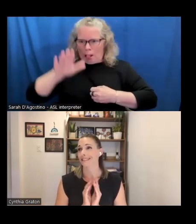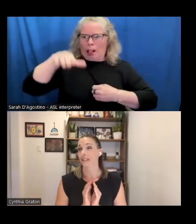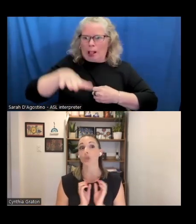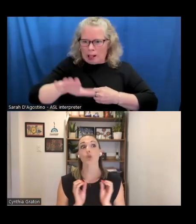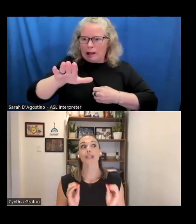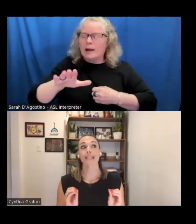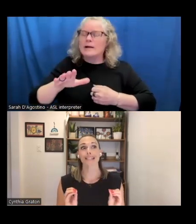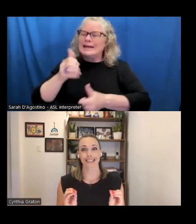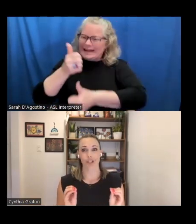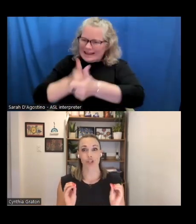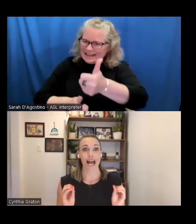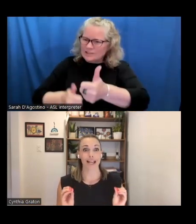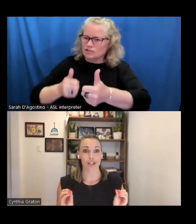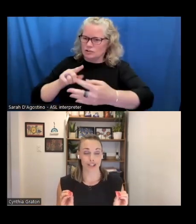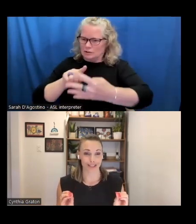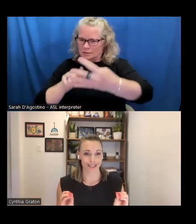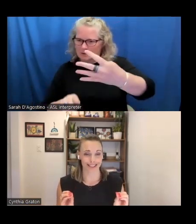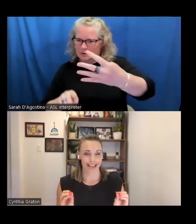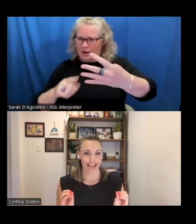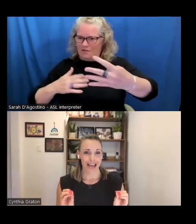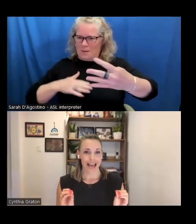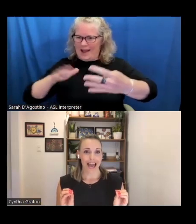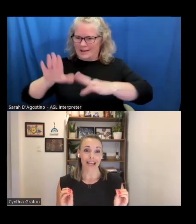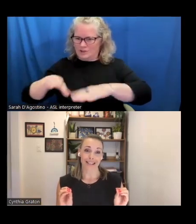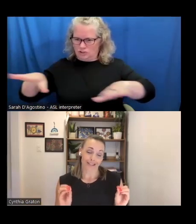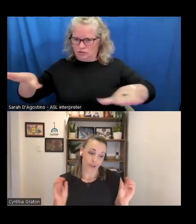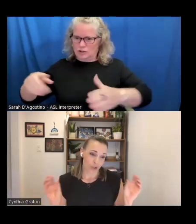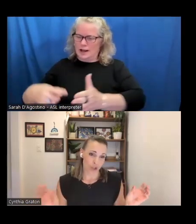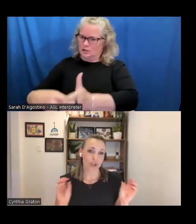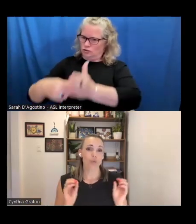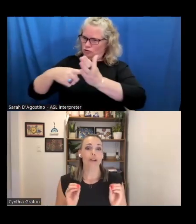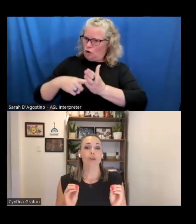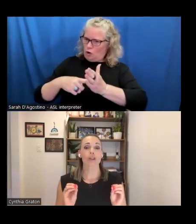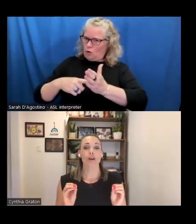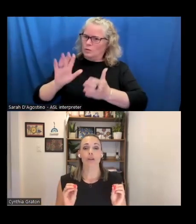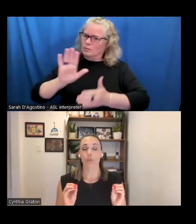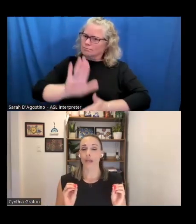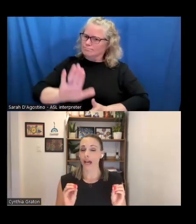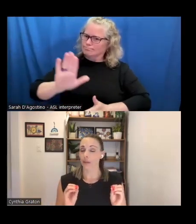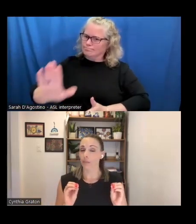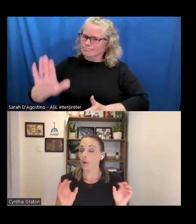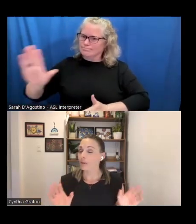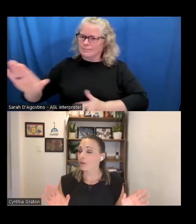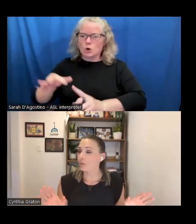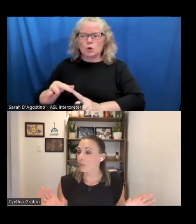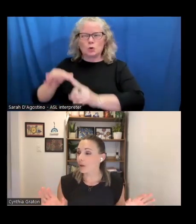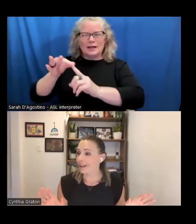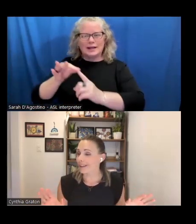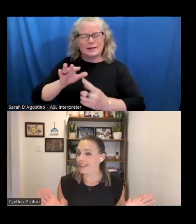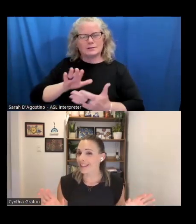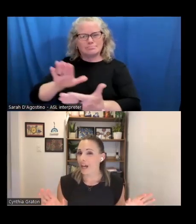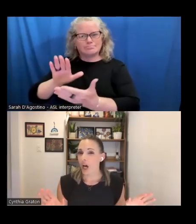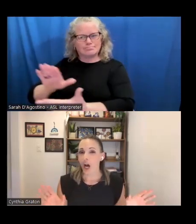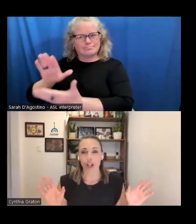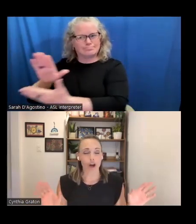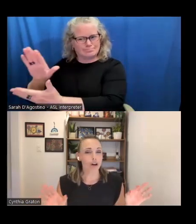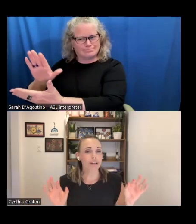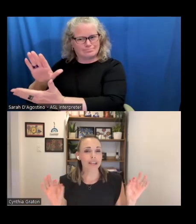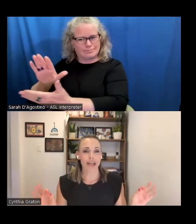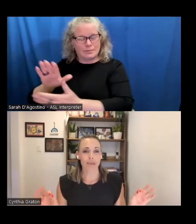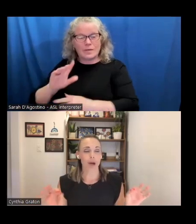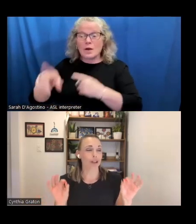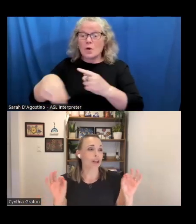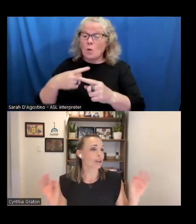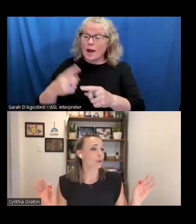presented unique challenges. And just when we thought we had a moment to breathe,